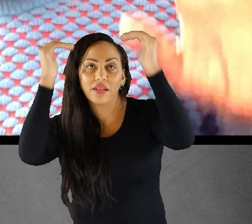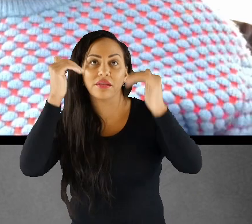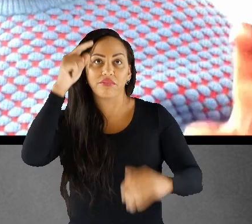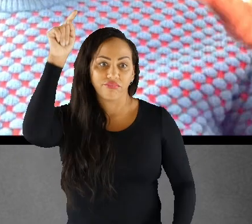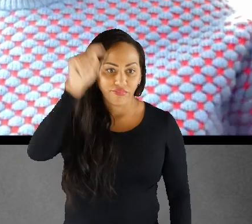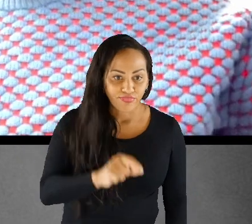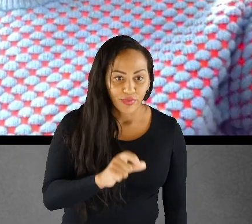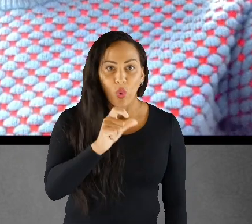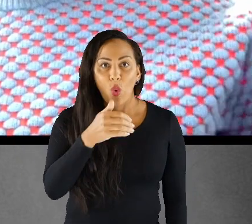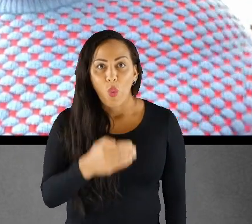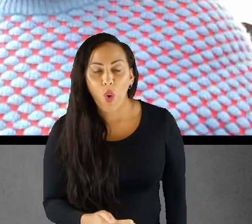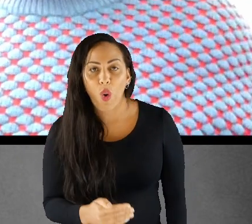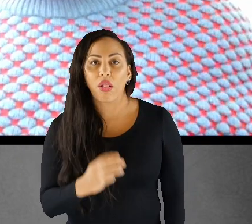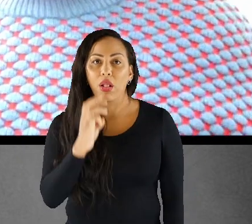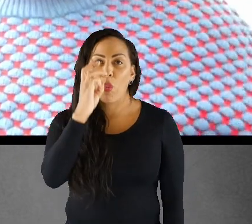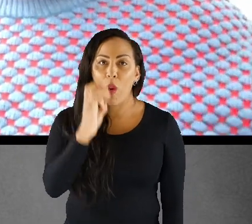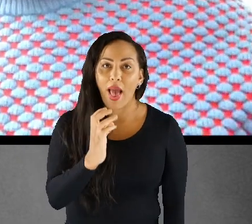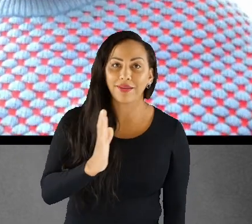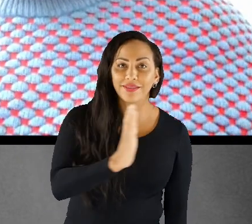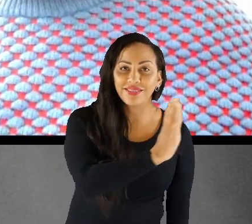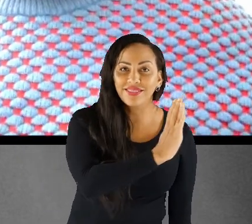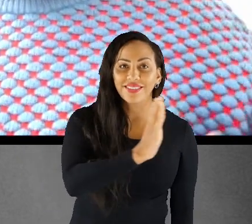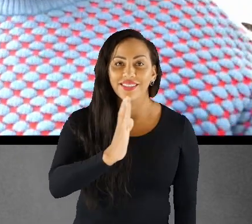the Highlands, you go to Cornwall, you go to